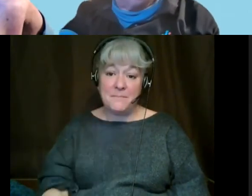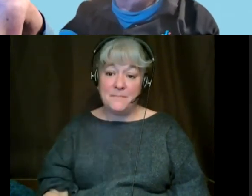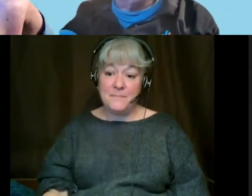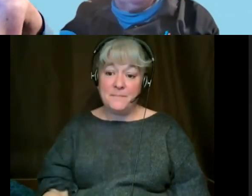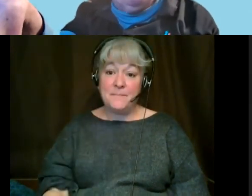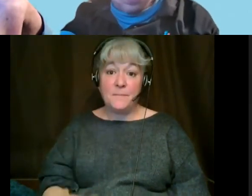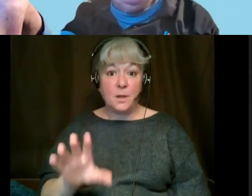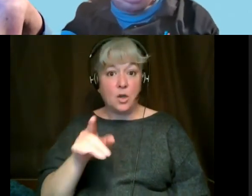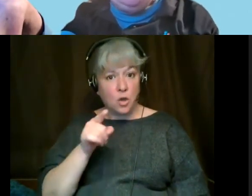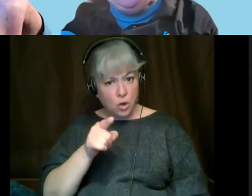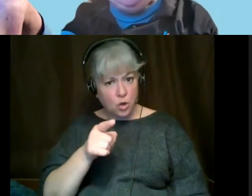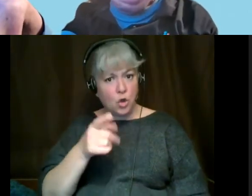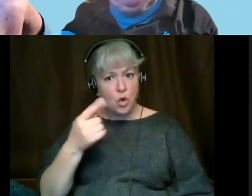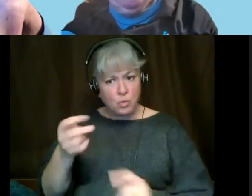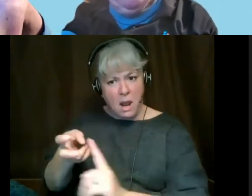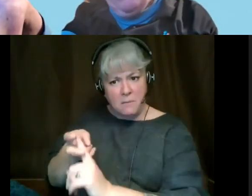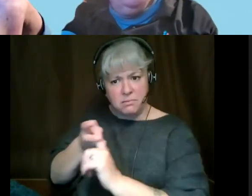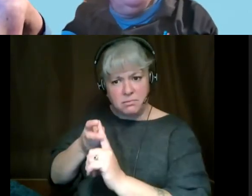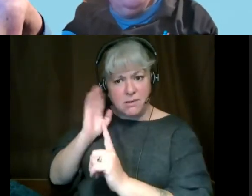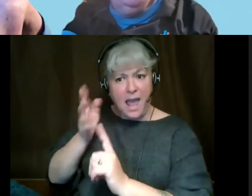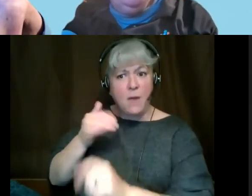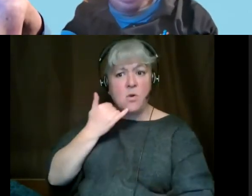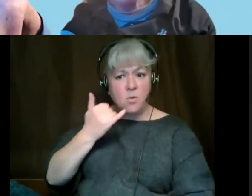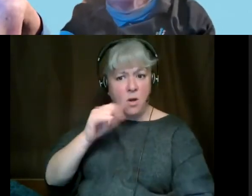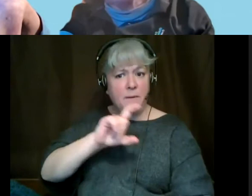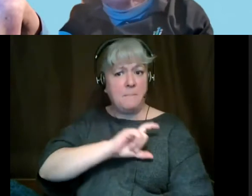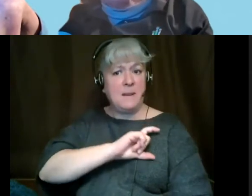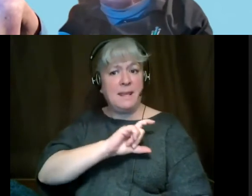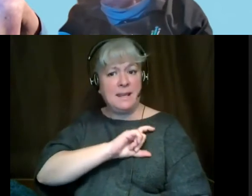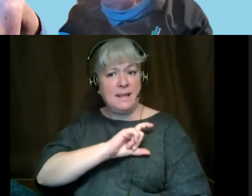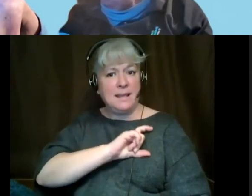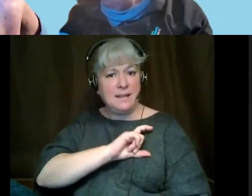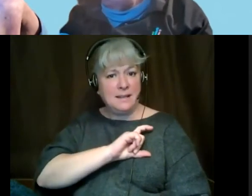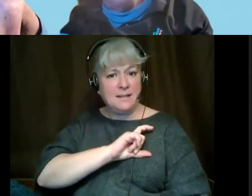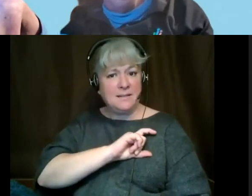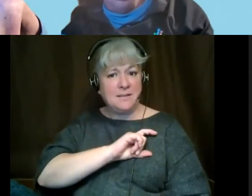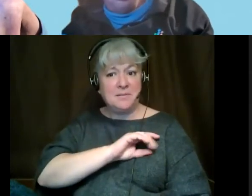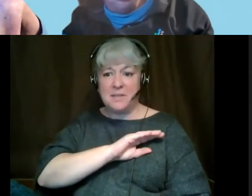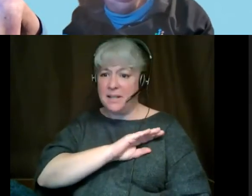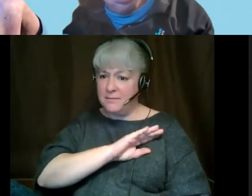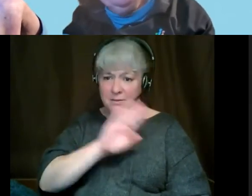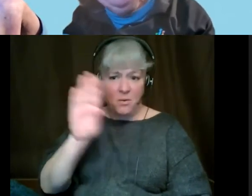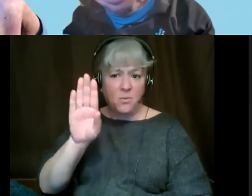that and I'll call the police. I ain't going back home.